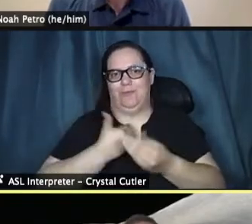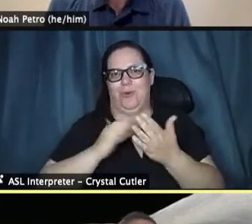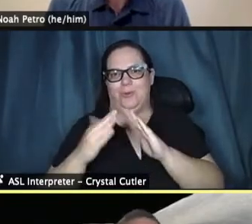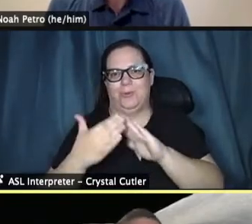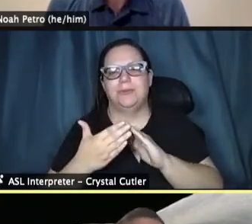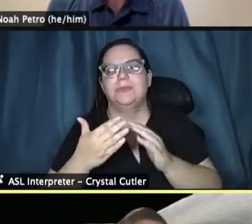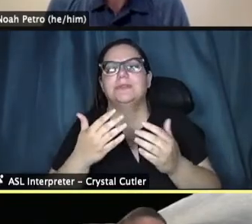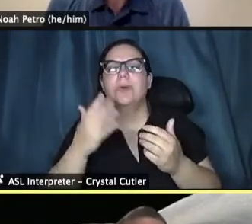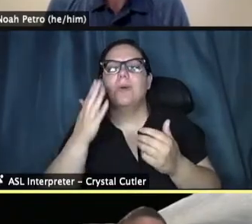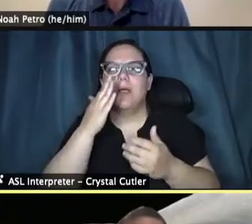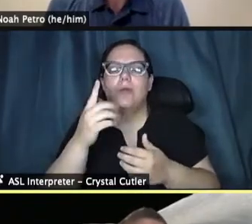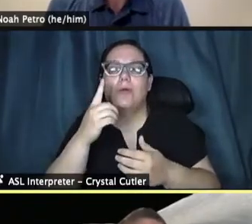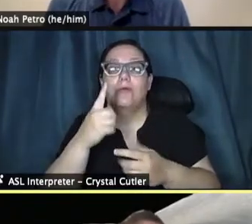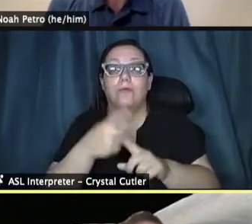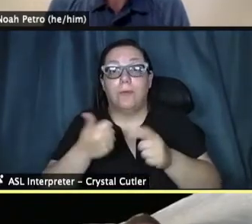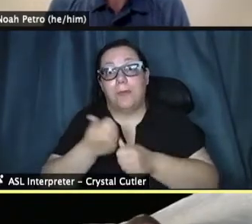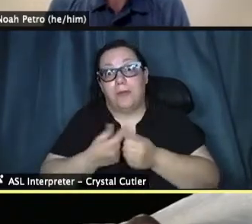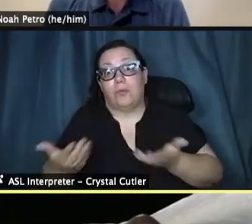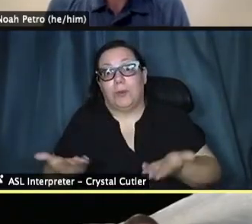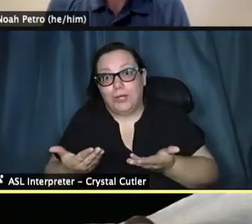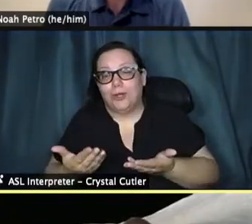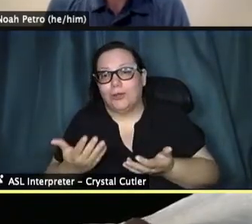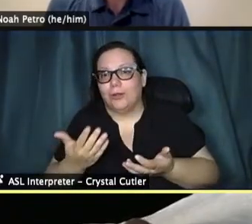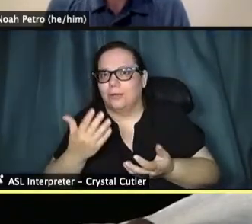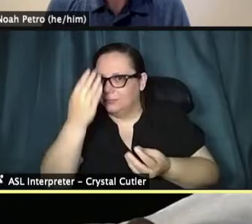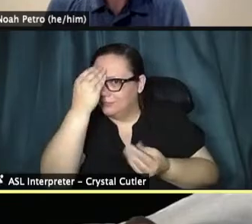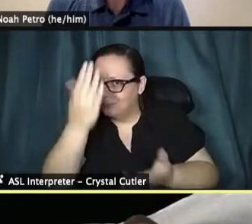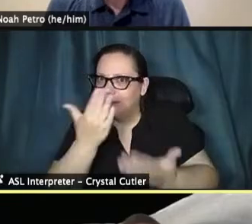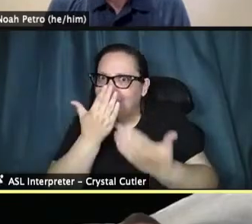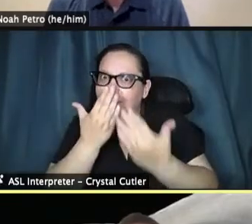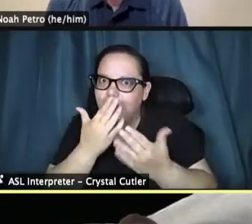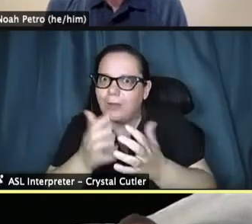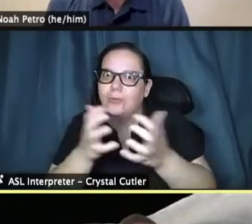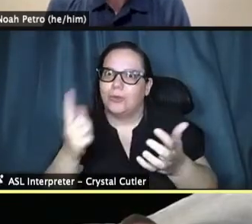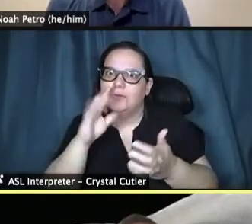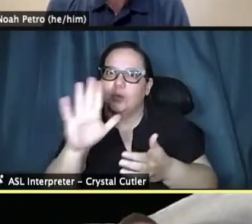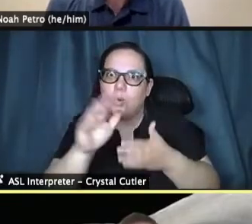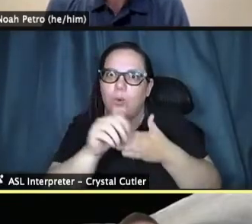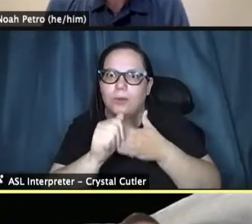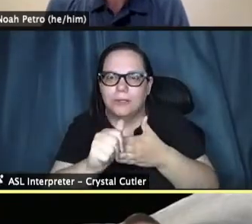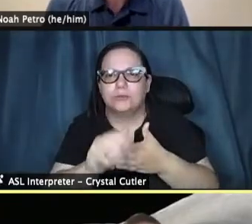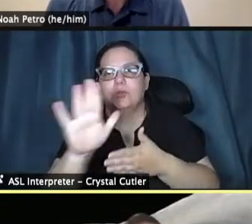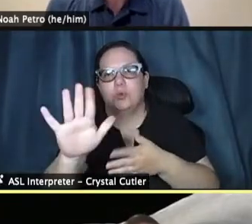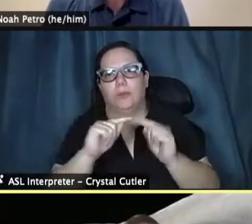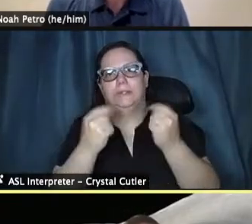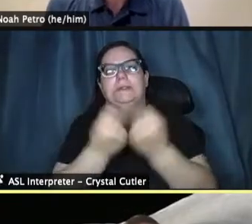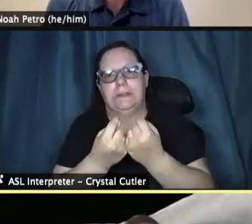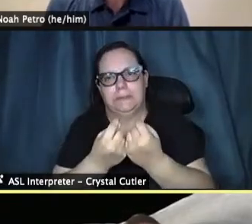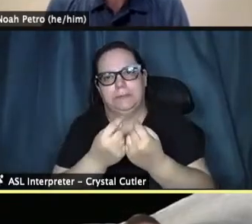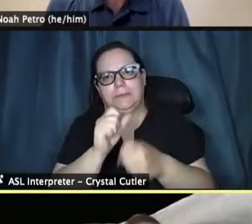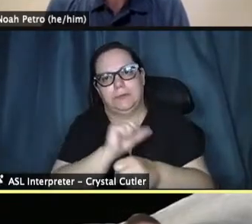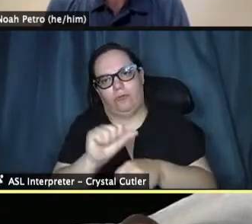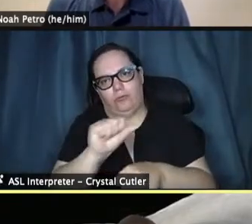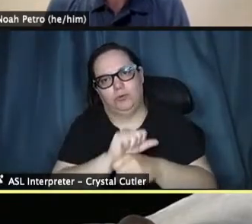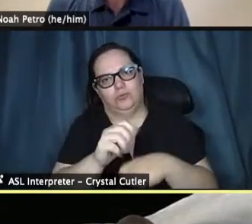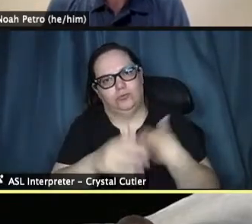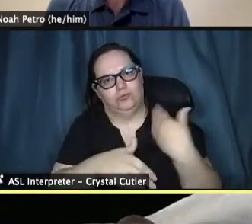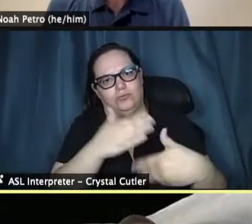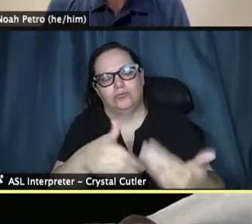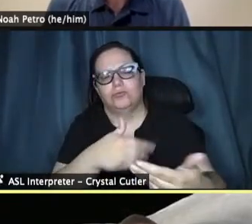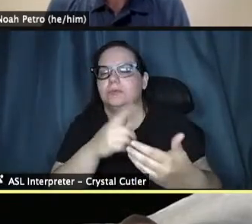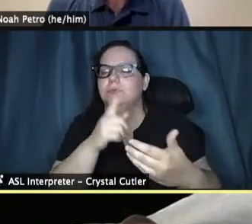thank you very, very much for your leadership and your team's contributions. It's just been